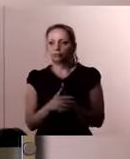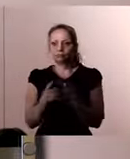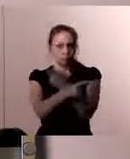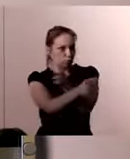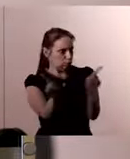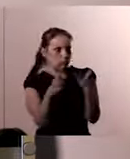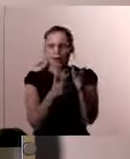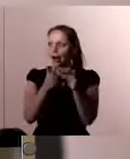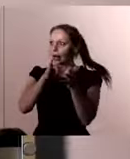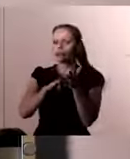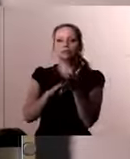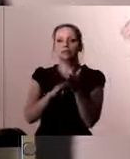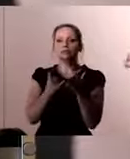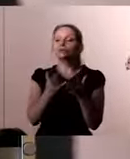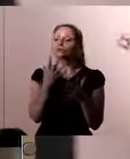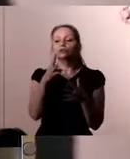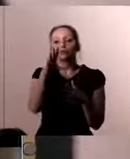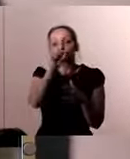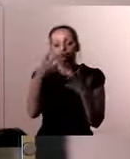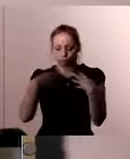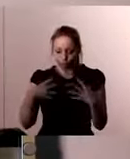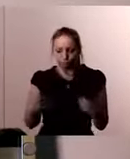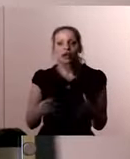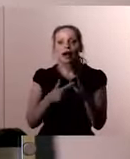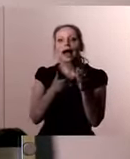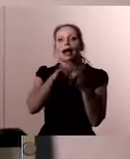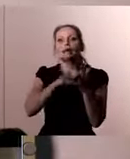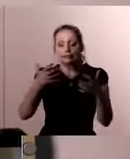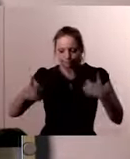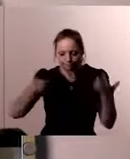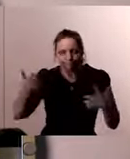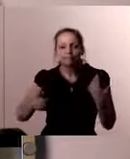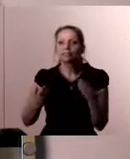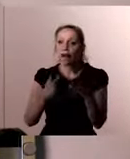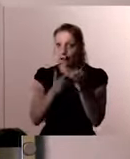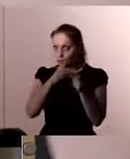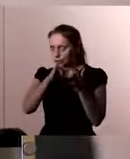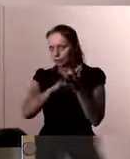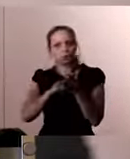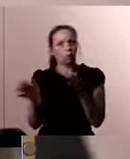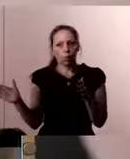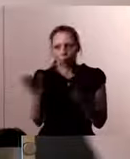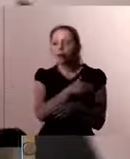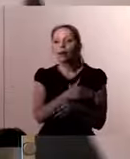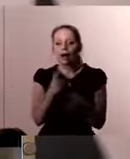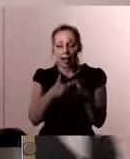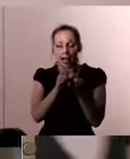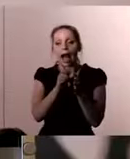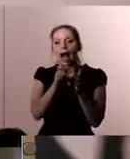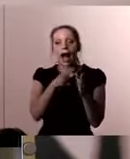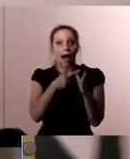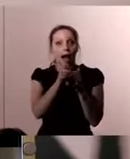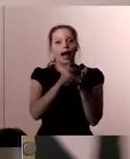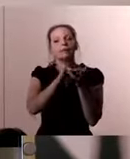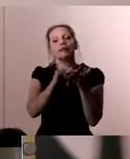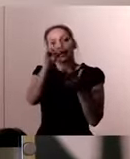apes, orangutans are apes, gorillas are apes, chimpanzees are apes. And what this means is that an ape can consider another